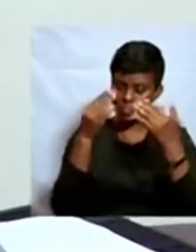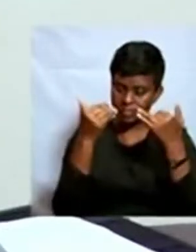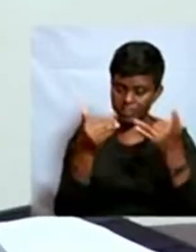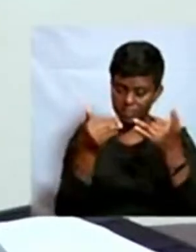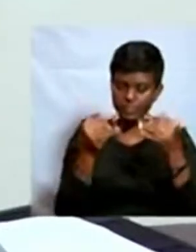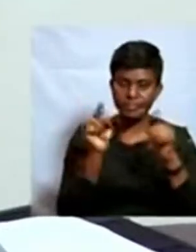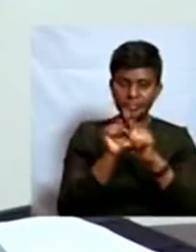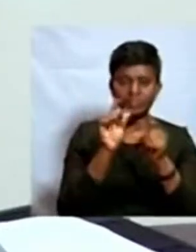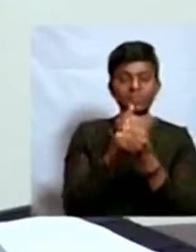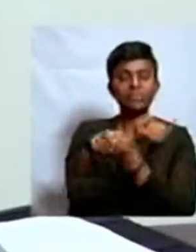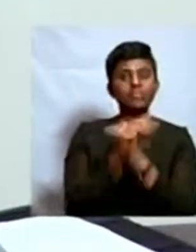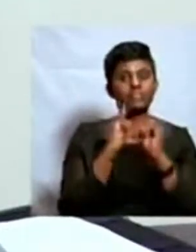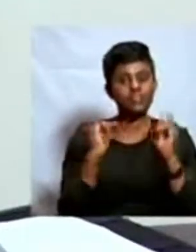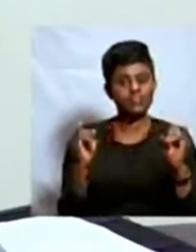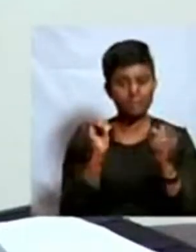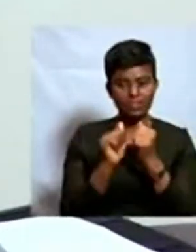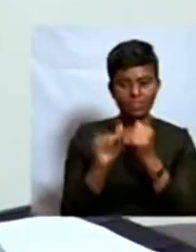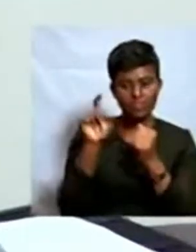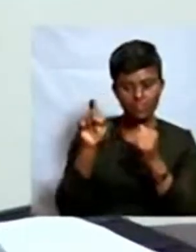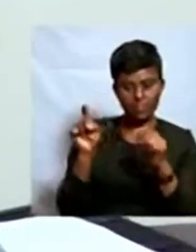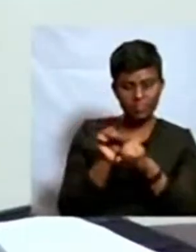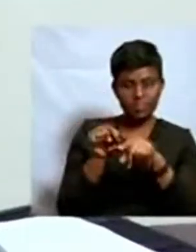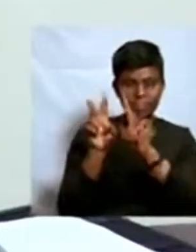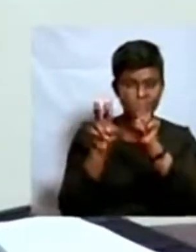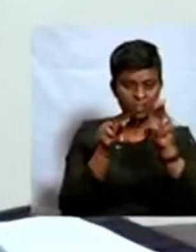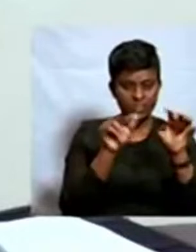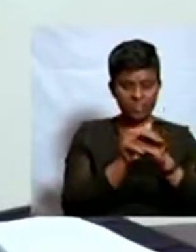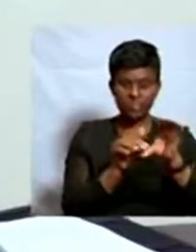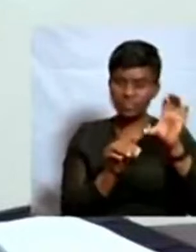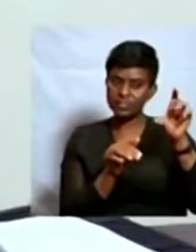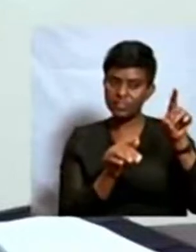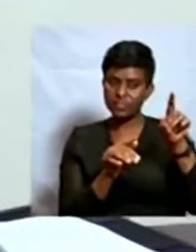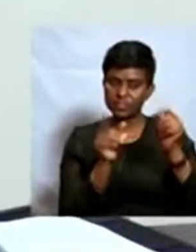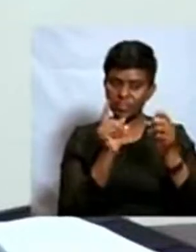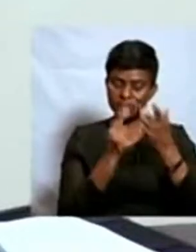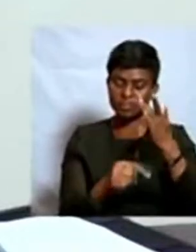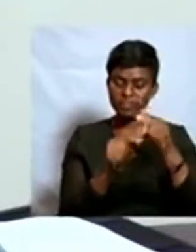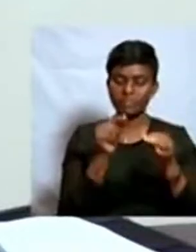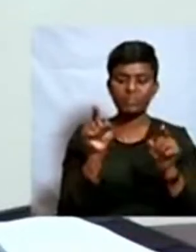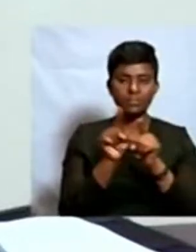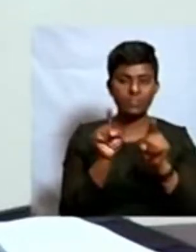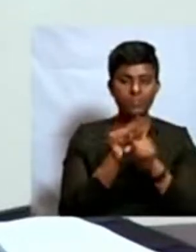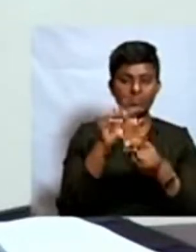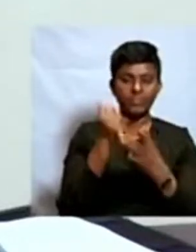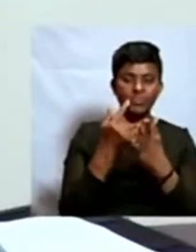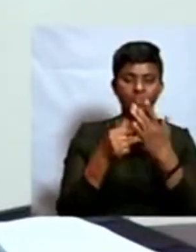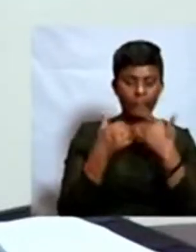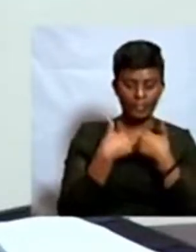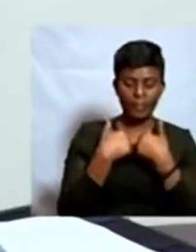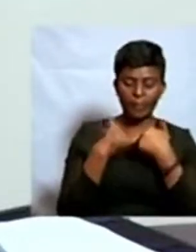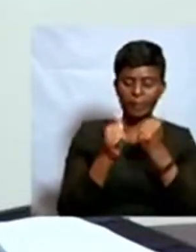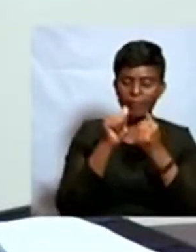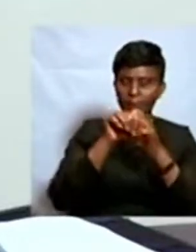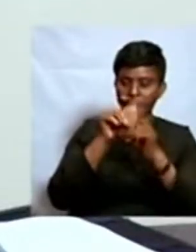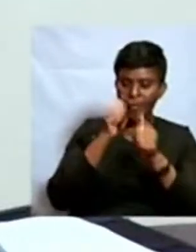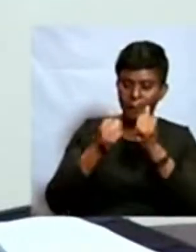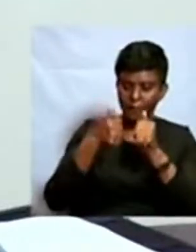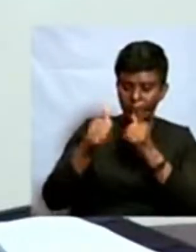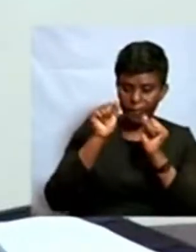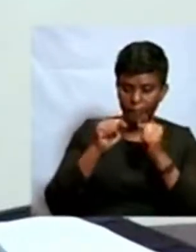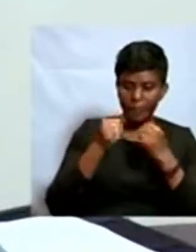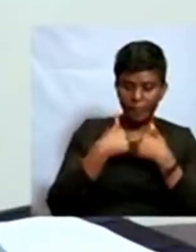only the independence he requires to supervise the sector, but also the framework within which he can